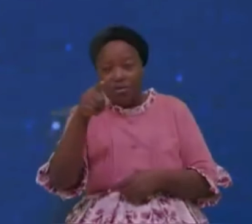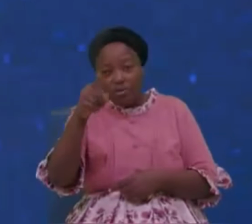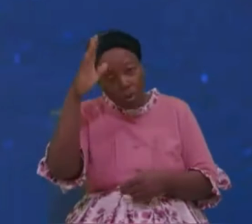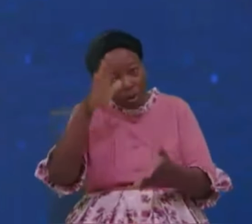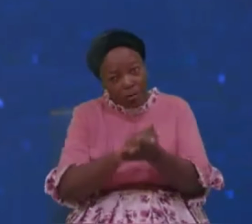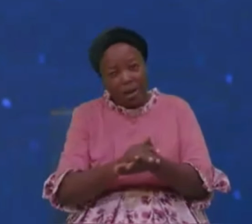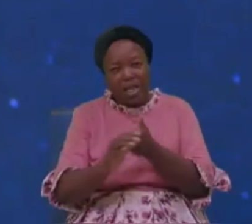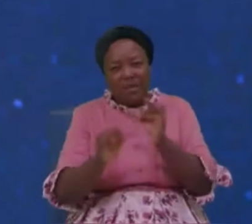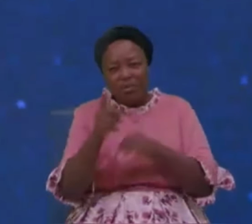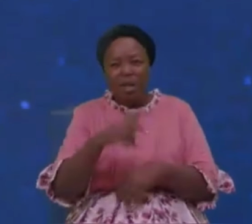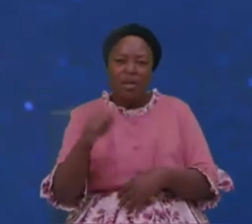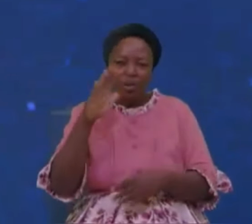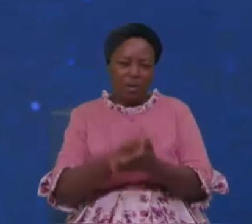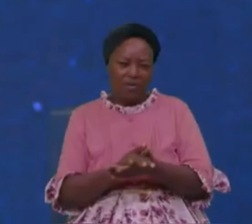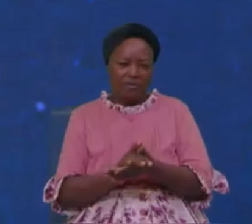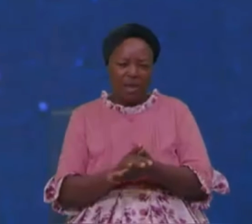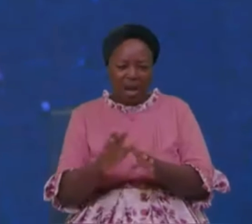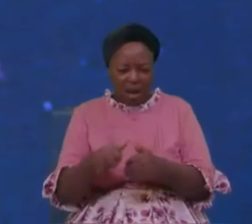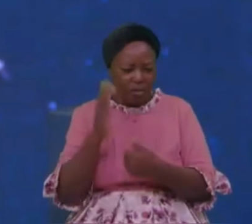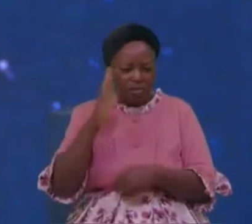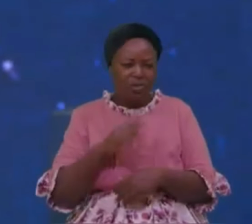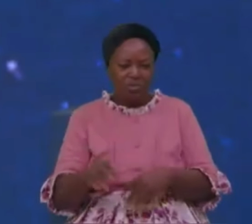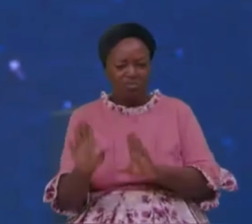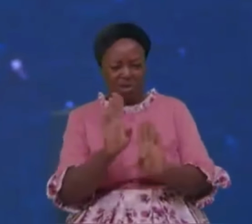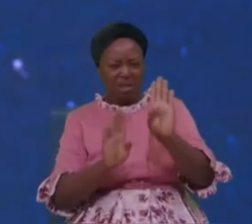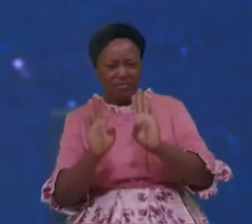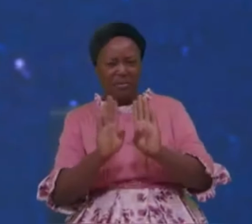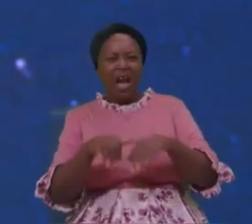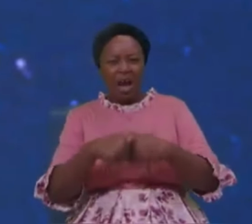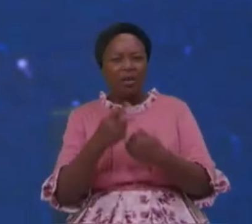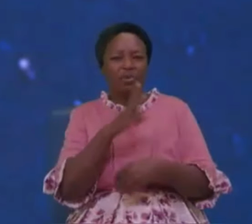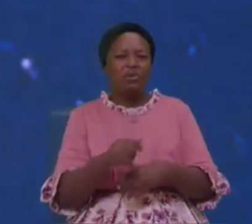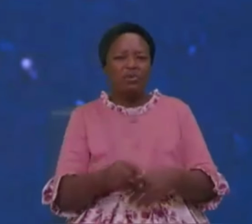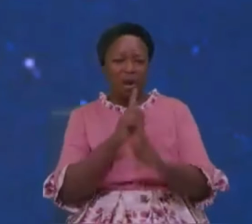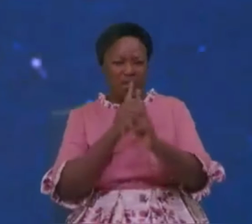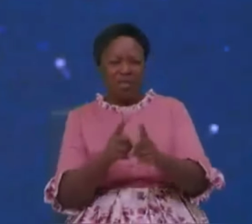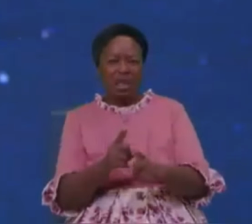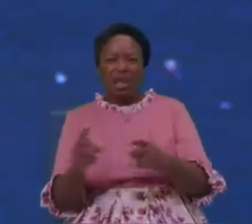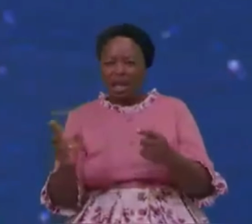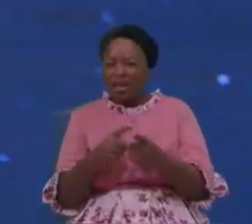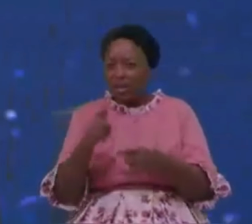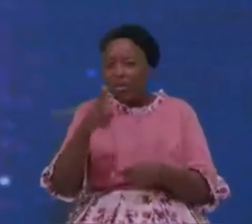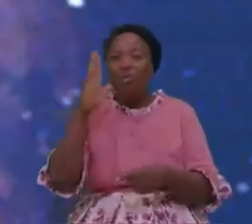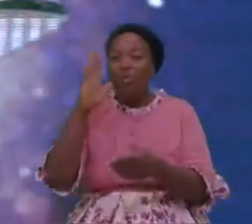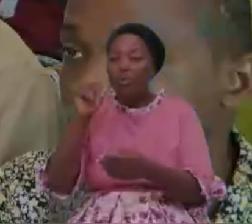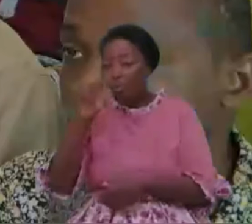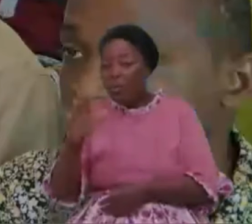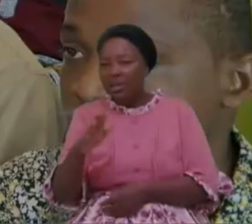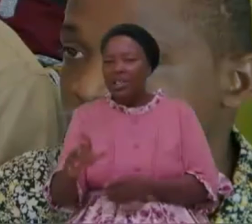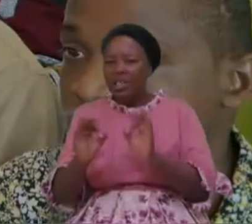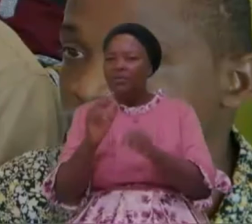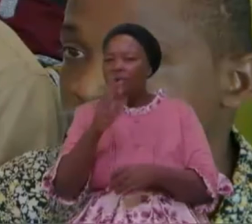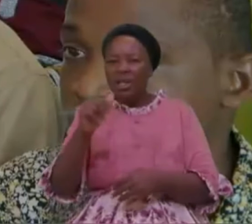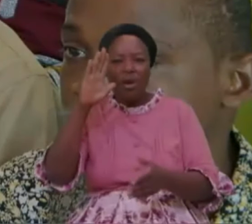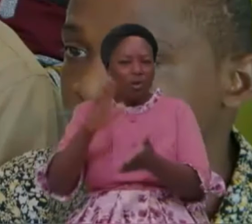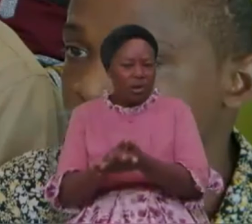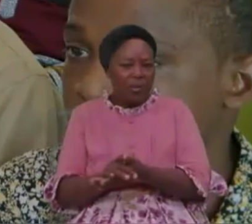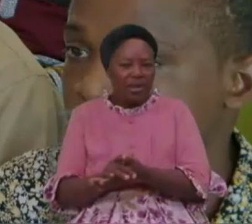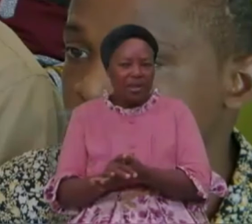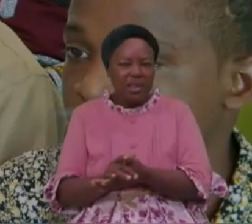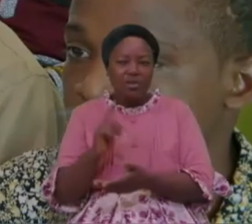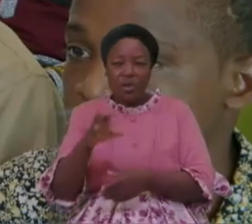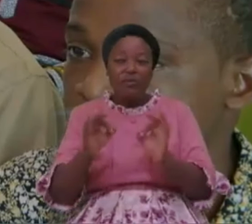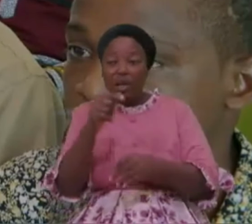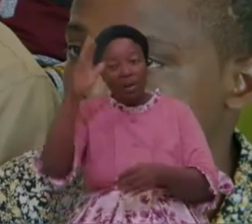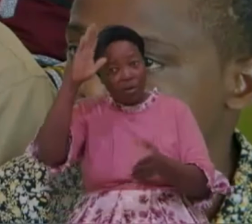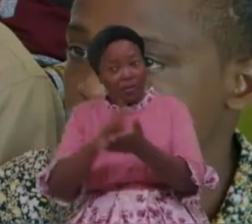the wife, how would you behave? How will you respond? And you woman, if you were the husband,